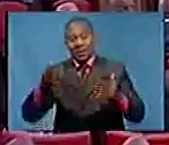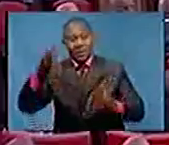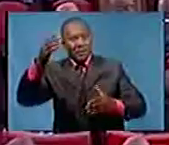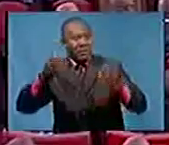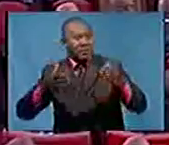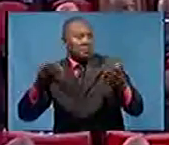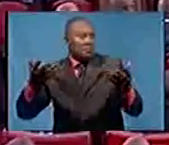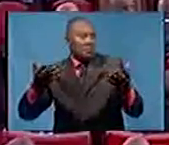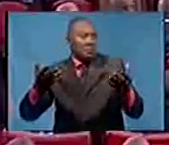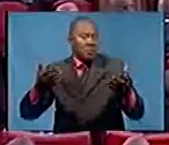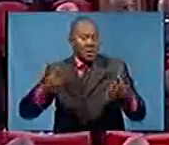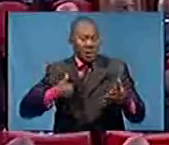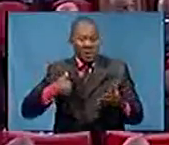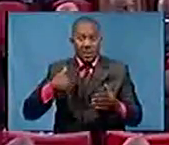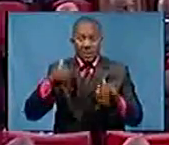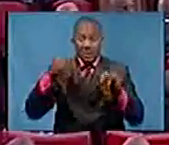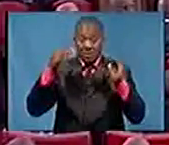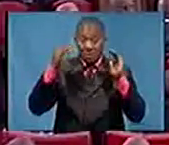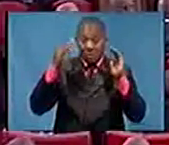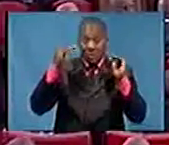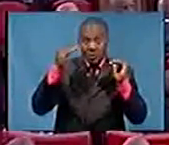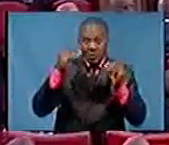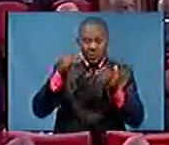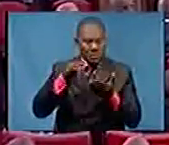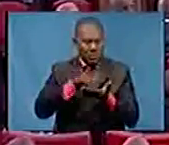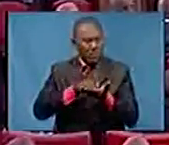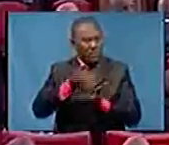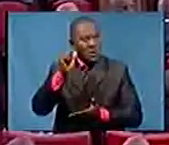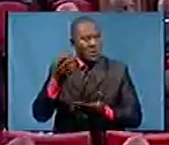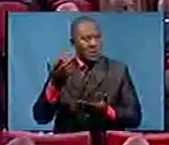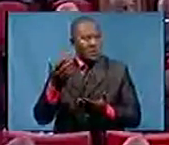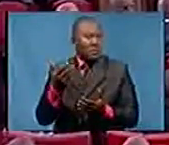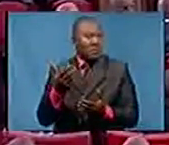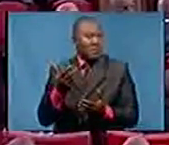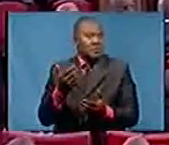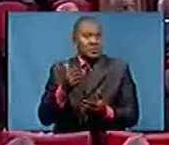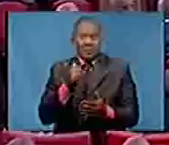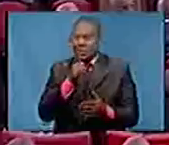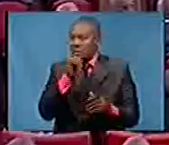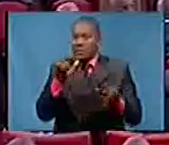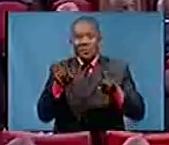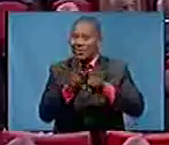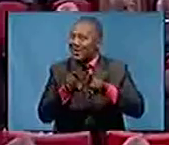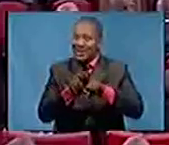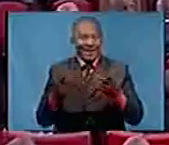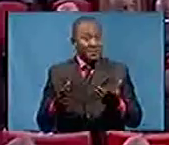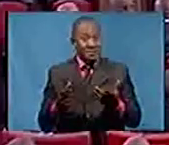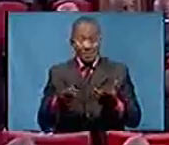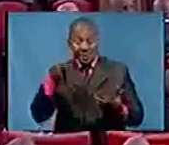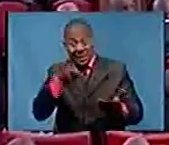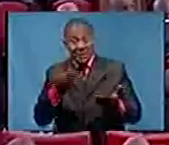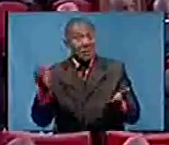hope and believe that presidential elections in this country will not be the same again. And therefore,